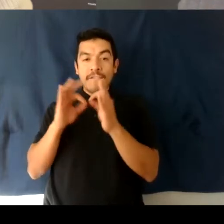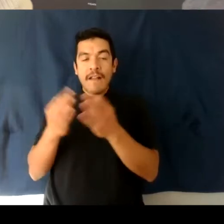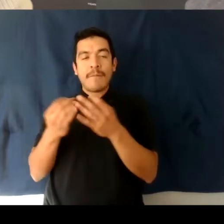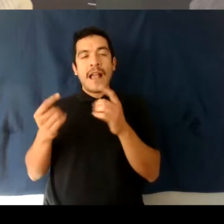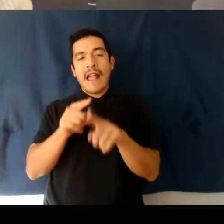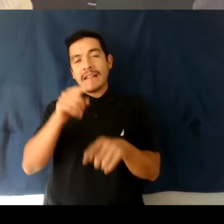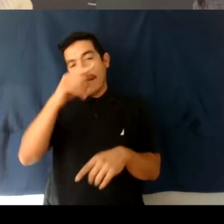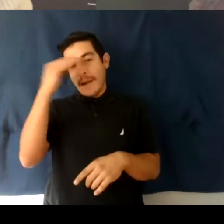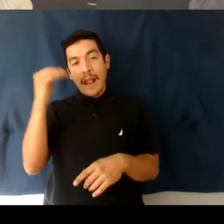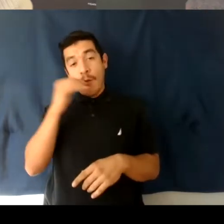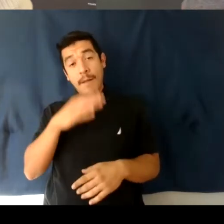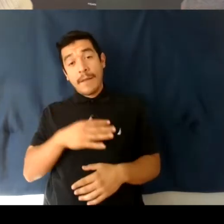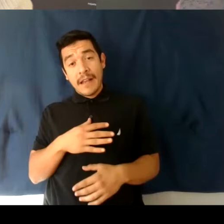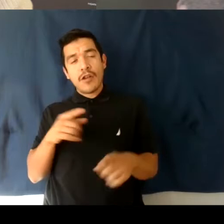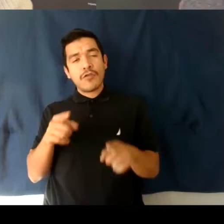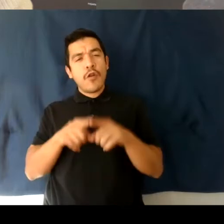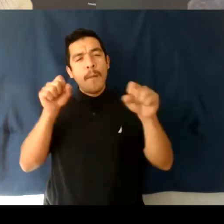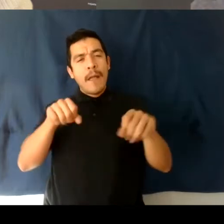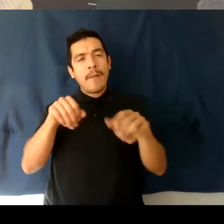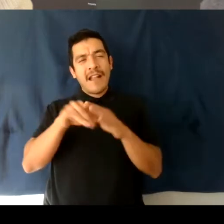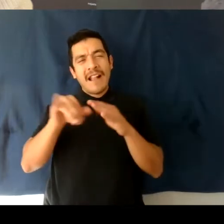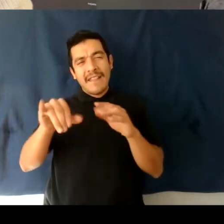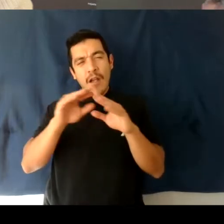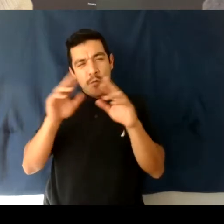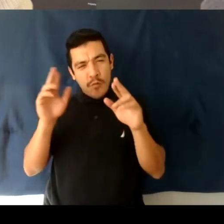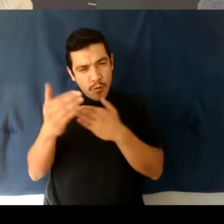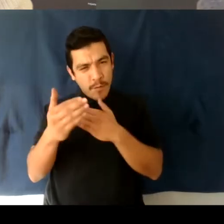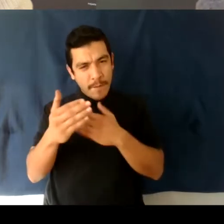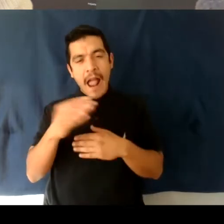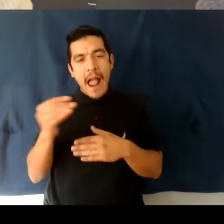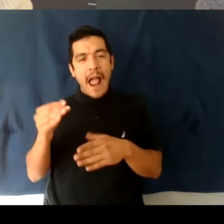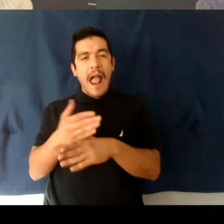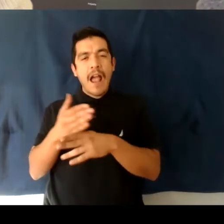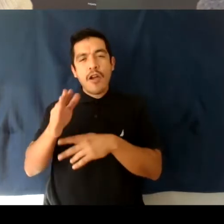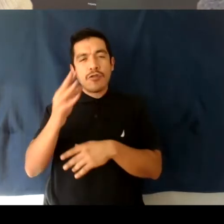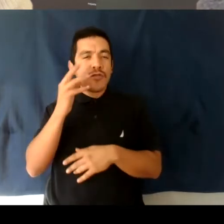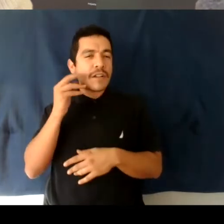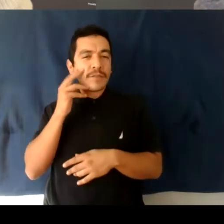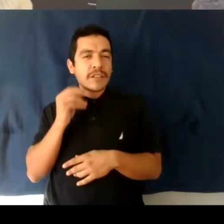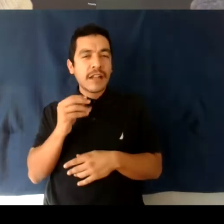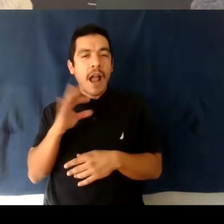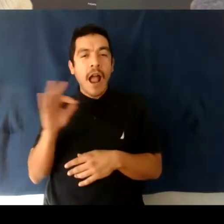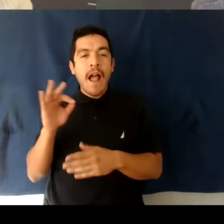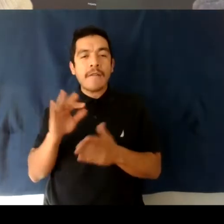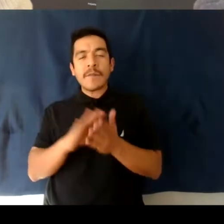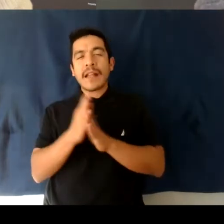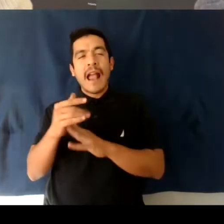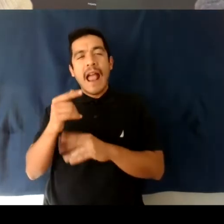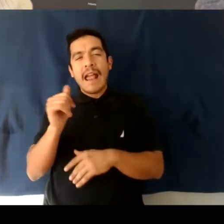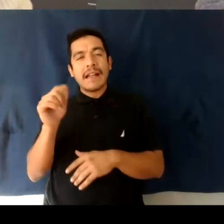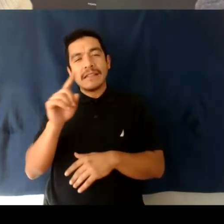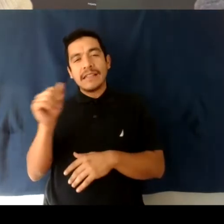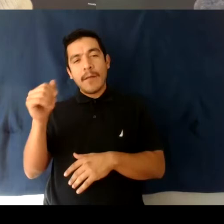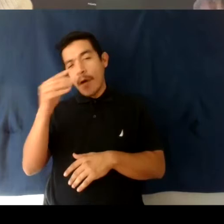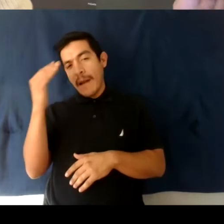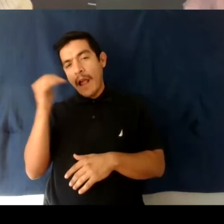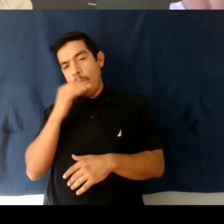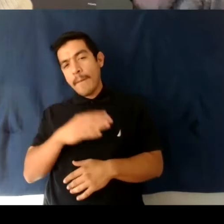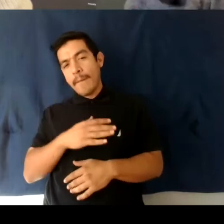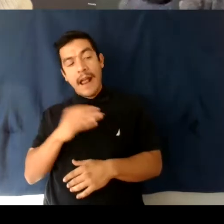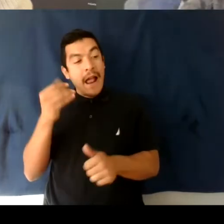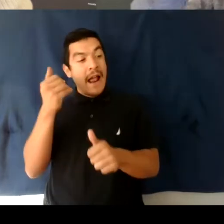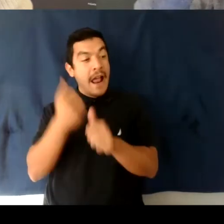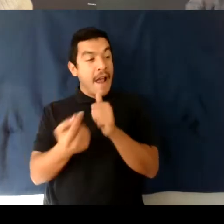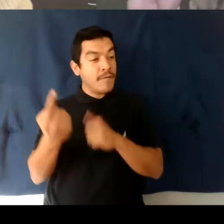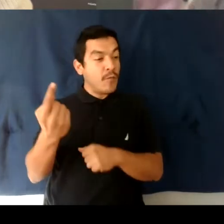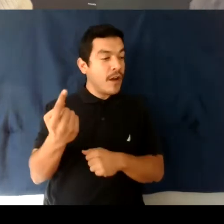women. And so to be able to be in that room and share your experiences of being a disabled Black woman, and everyone